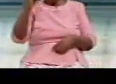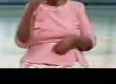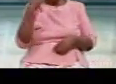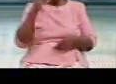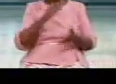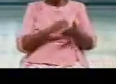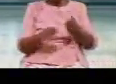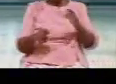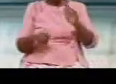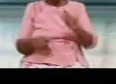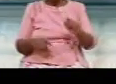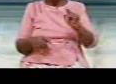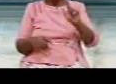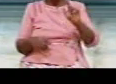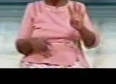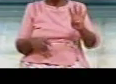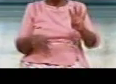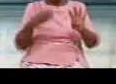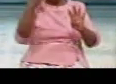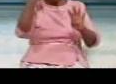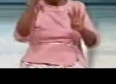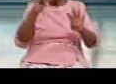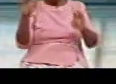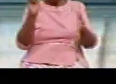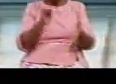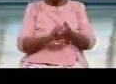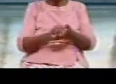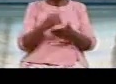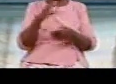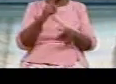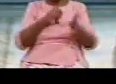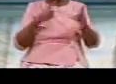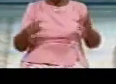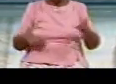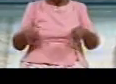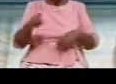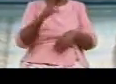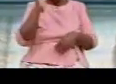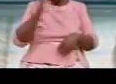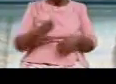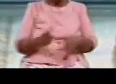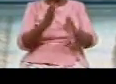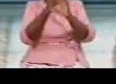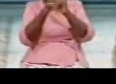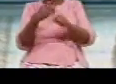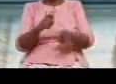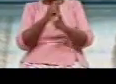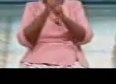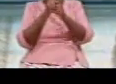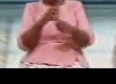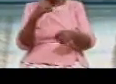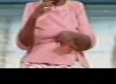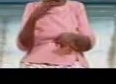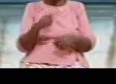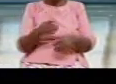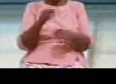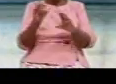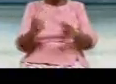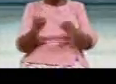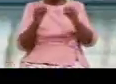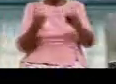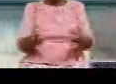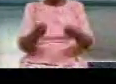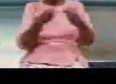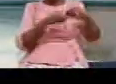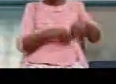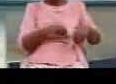it tells us, knowing that of the Lord ye shall receive the reward of the inheritance, for ye